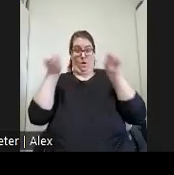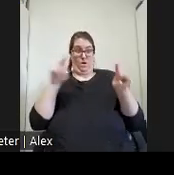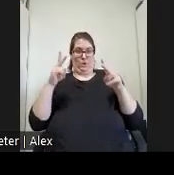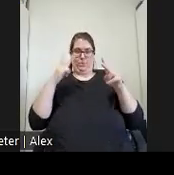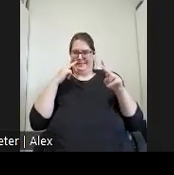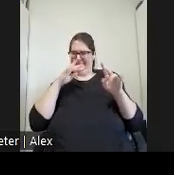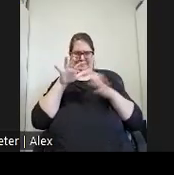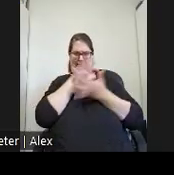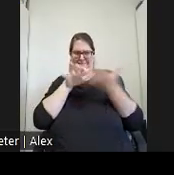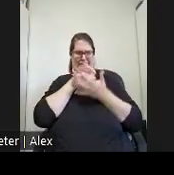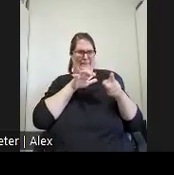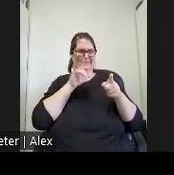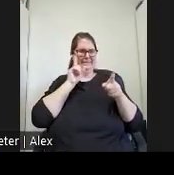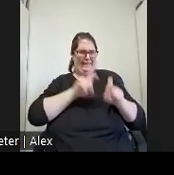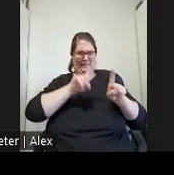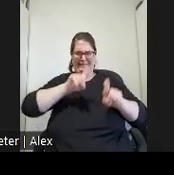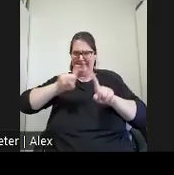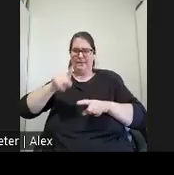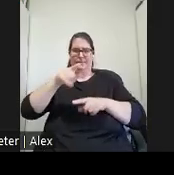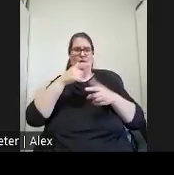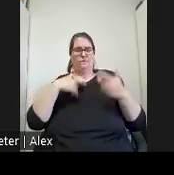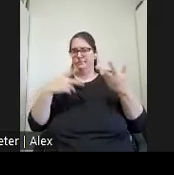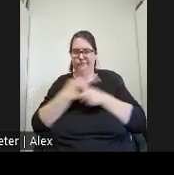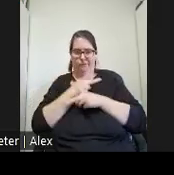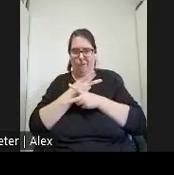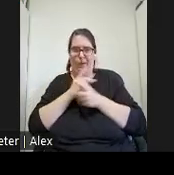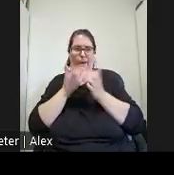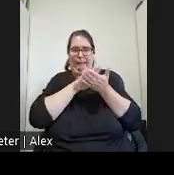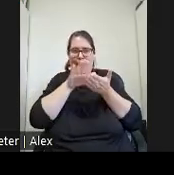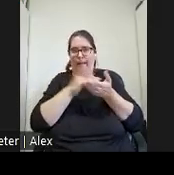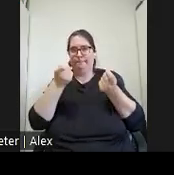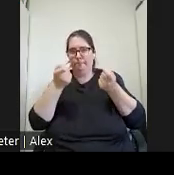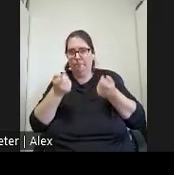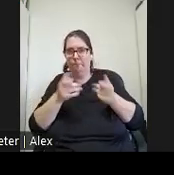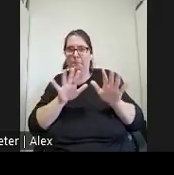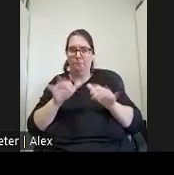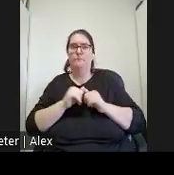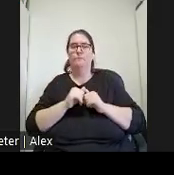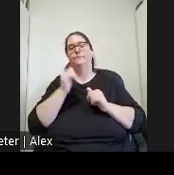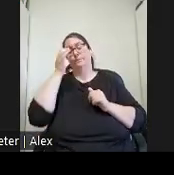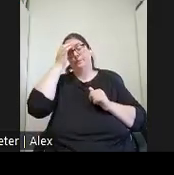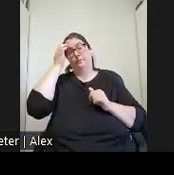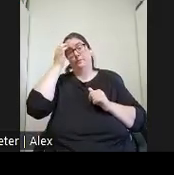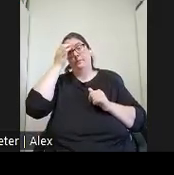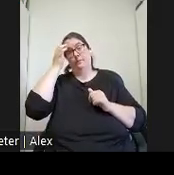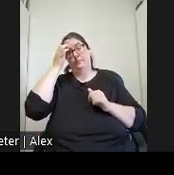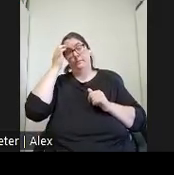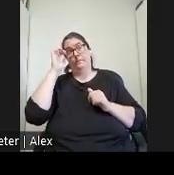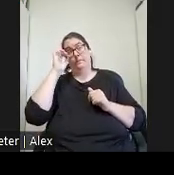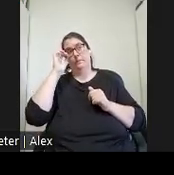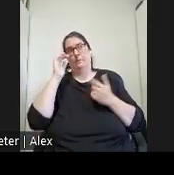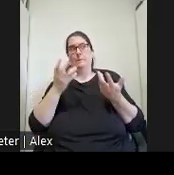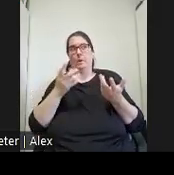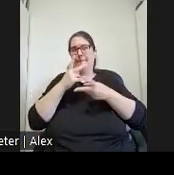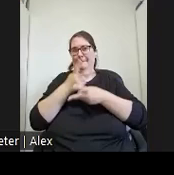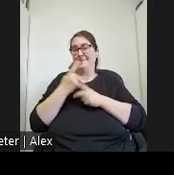and you'll have to continuously try to clean it. And so, yeah, I would ask you to be careful